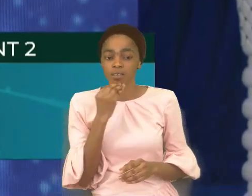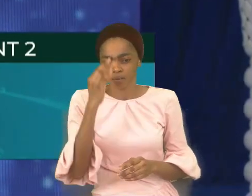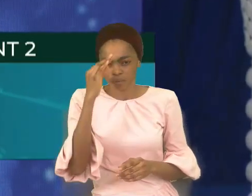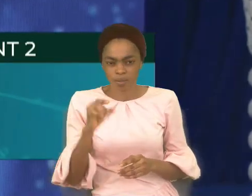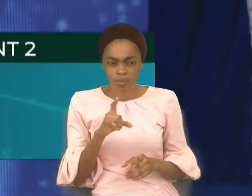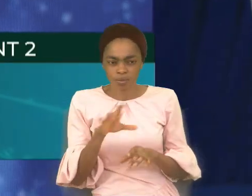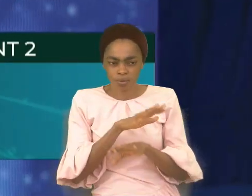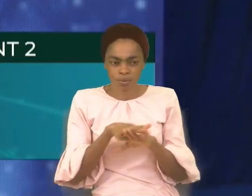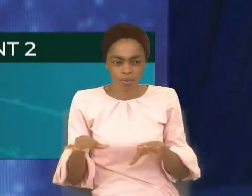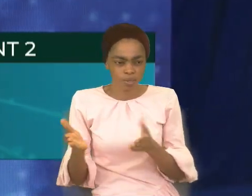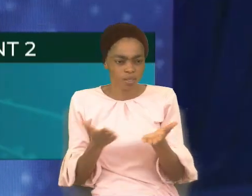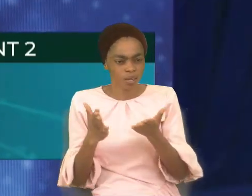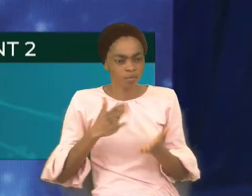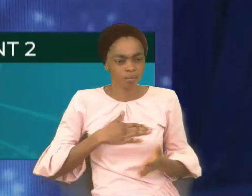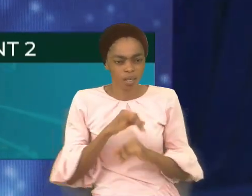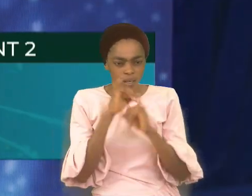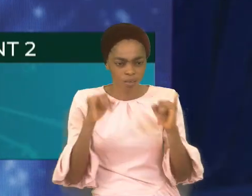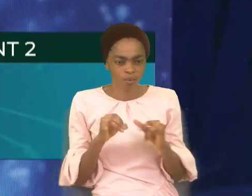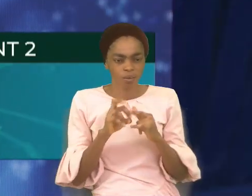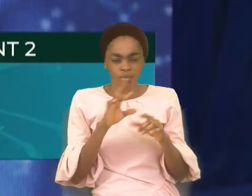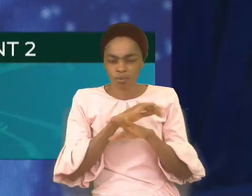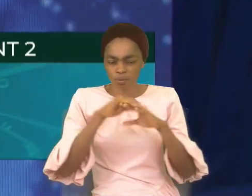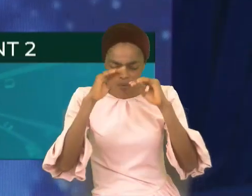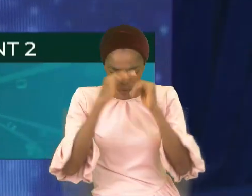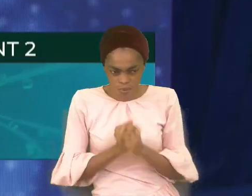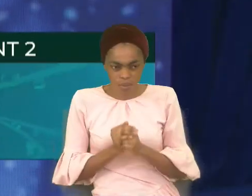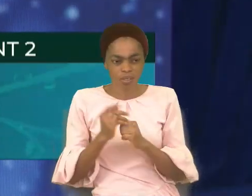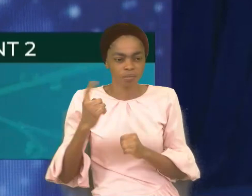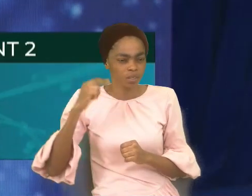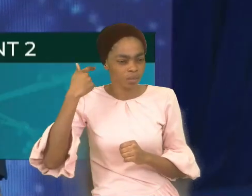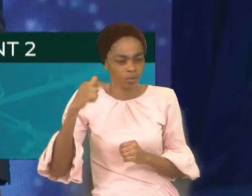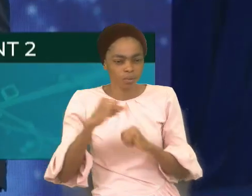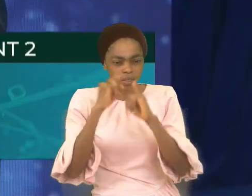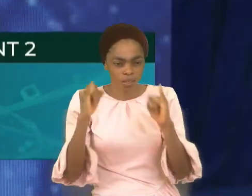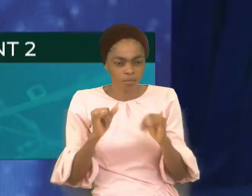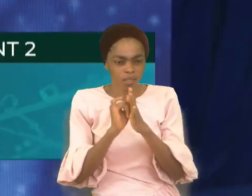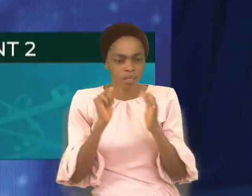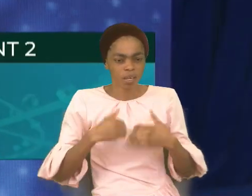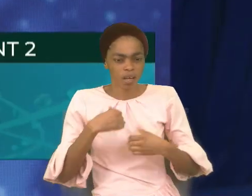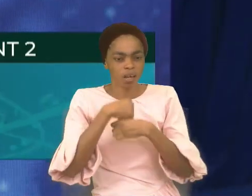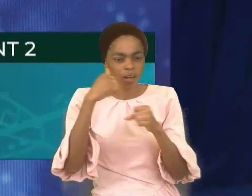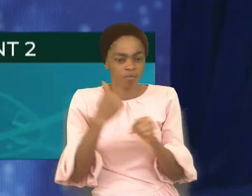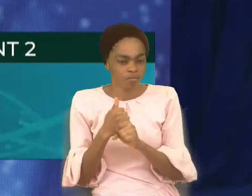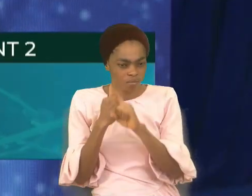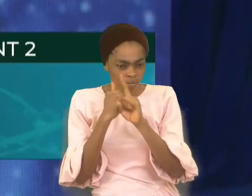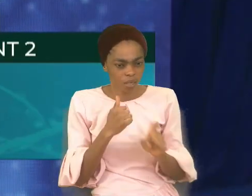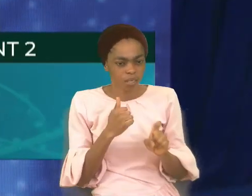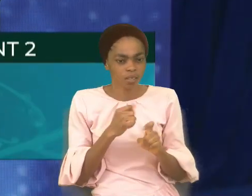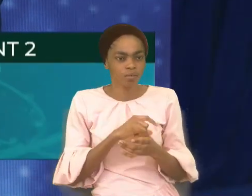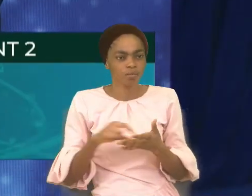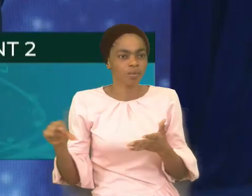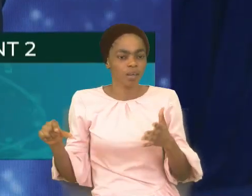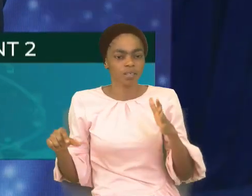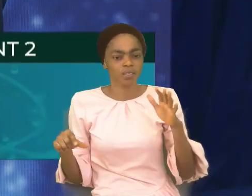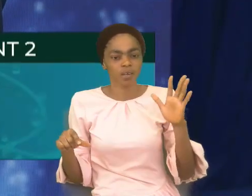that I have set up? And then we're told in the next verse, verse 15, now, if ye